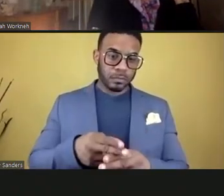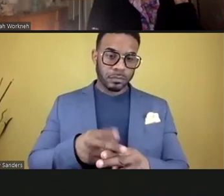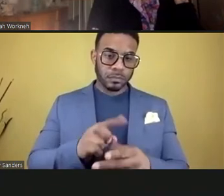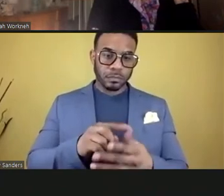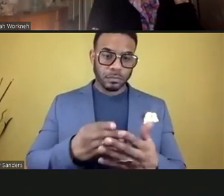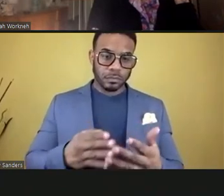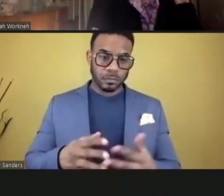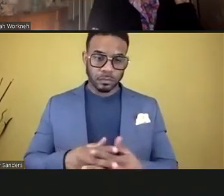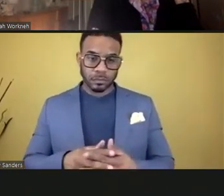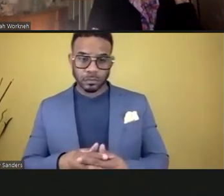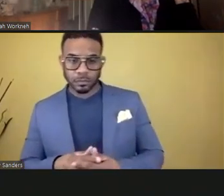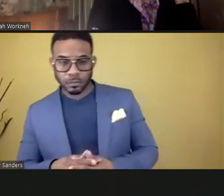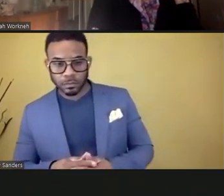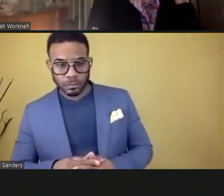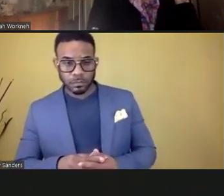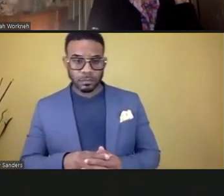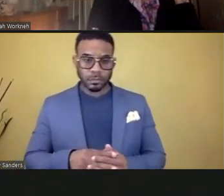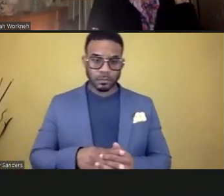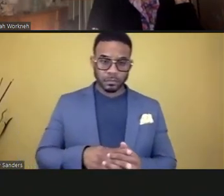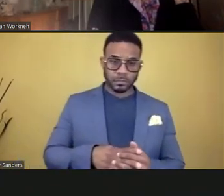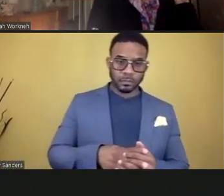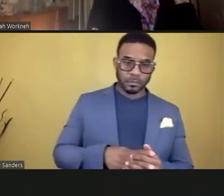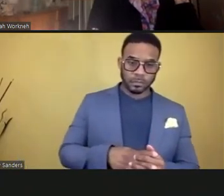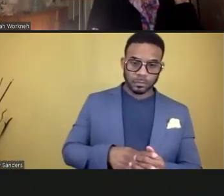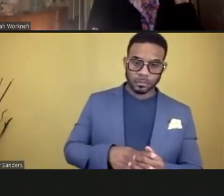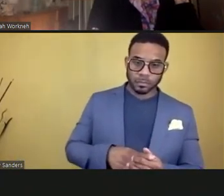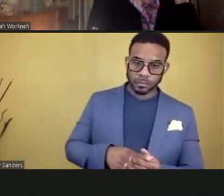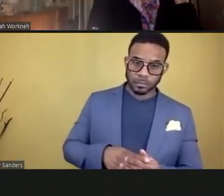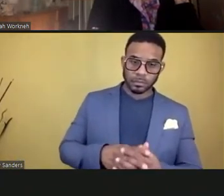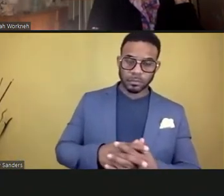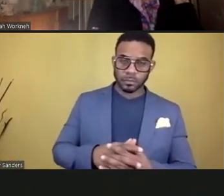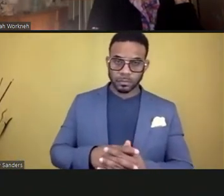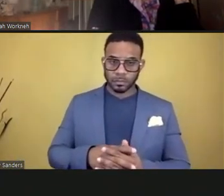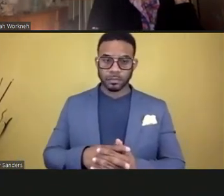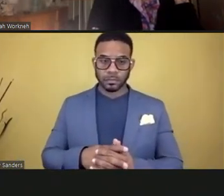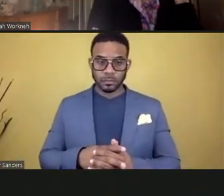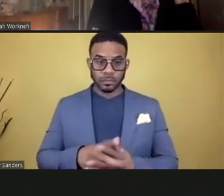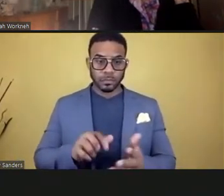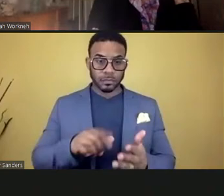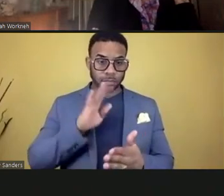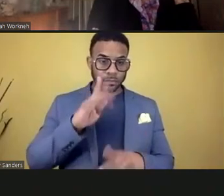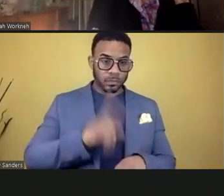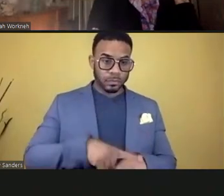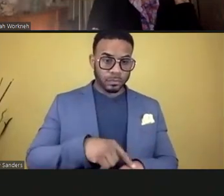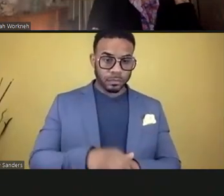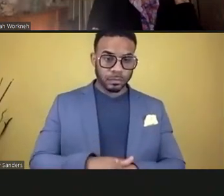things as a panel, as a community. So this is your time.